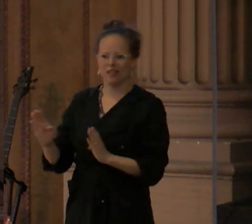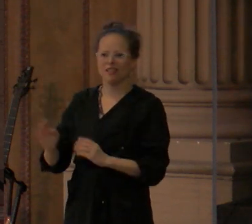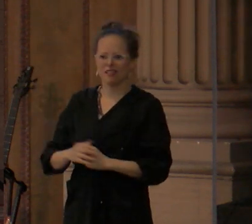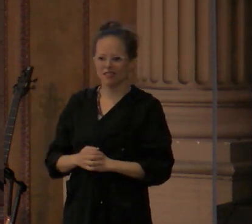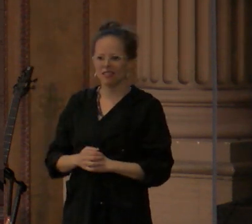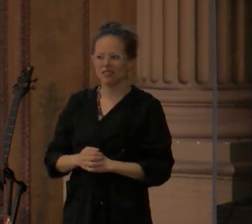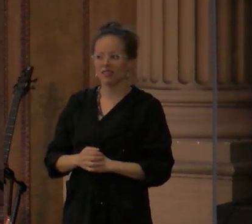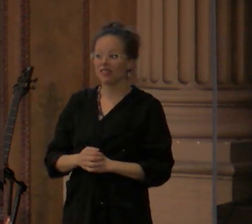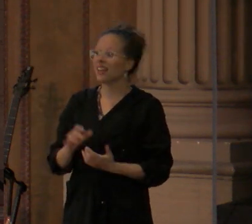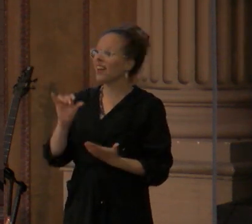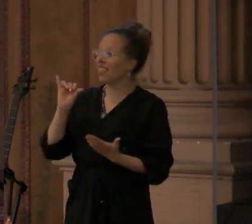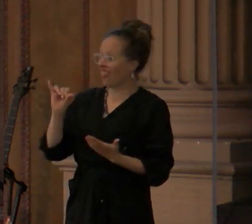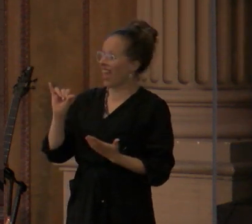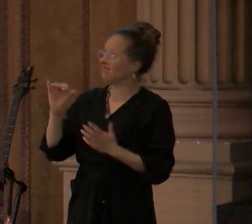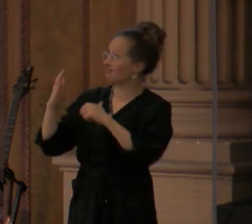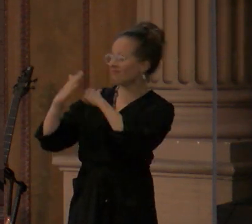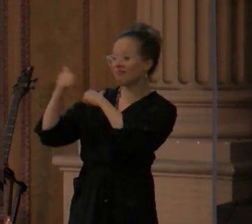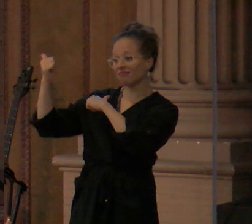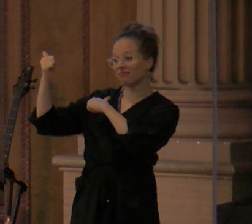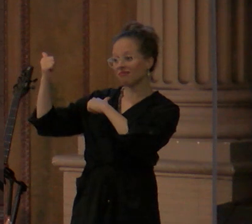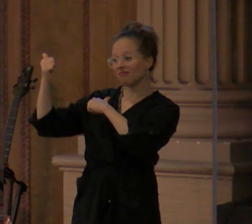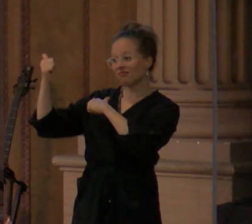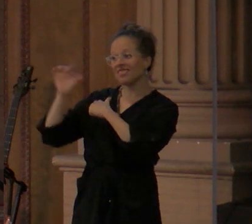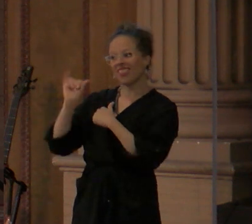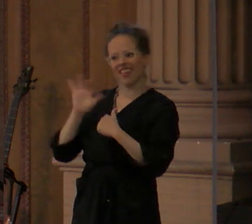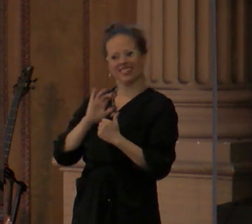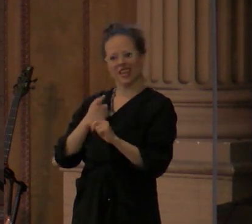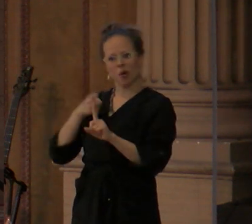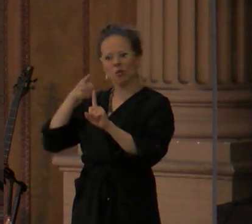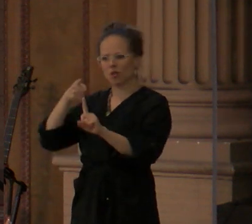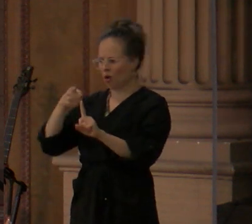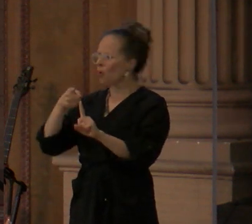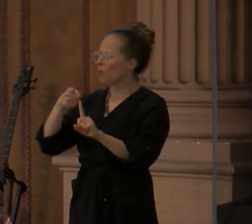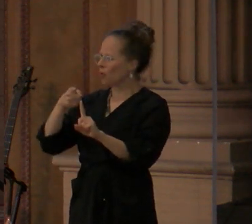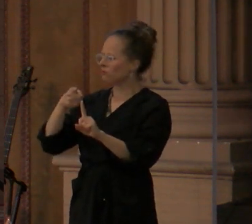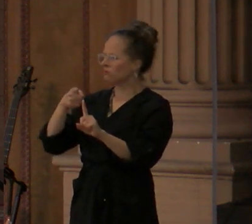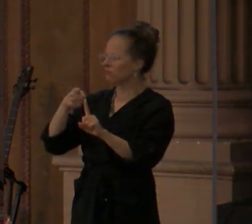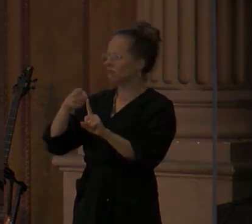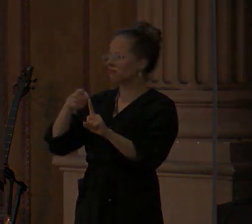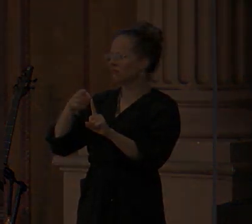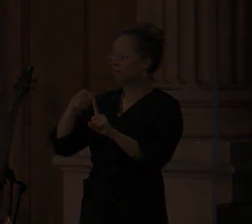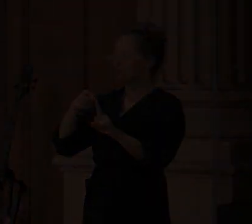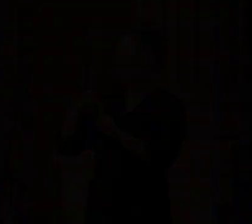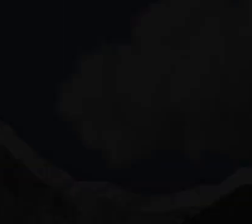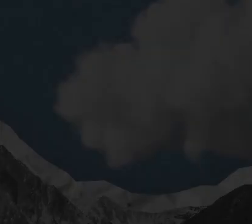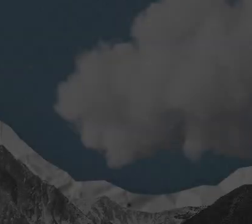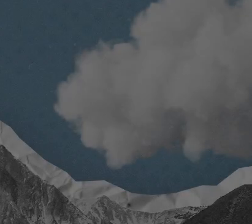And that's what we're called to and that's what we'll be after as we walk through the Sermon on the Mount in the months ahead.